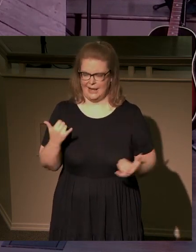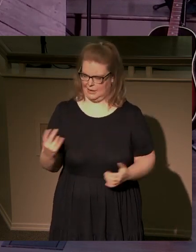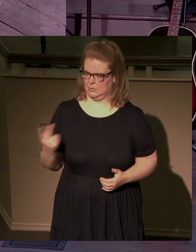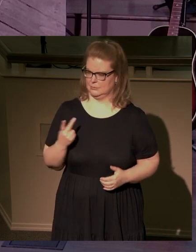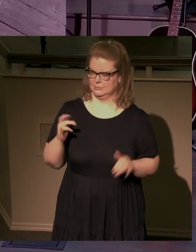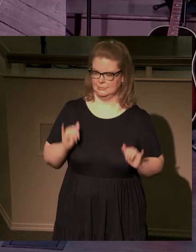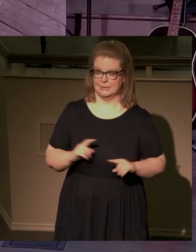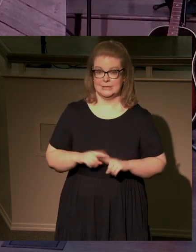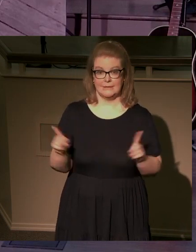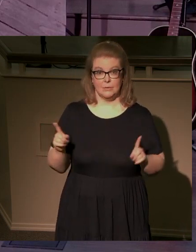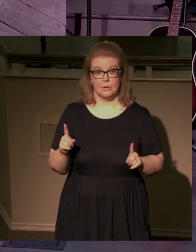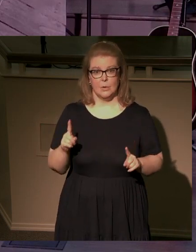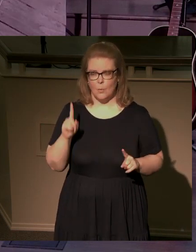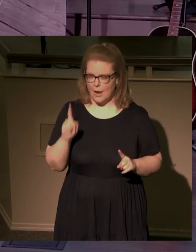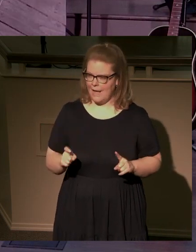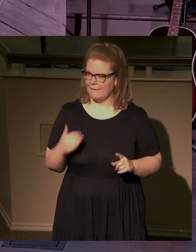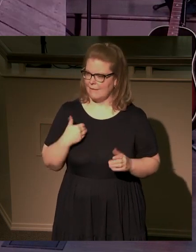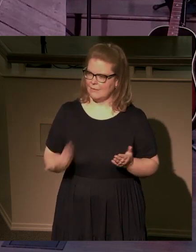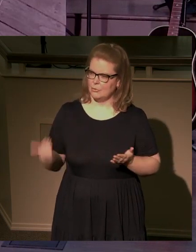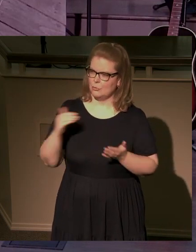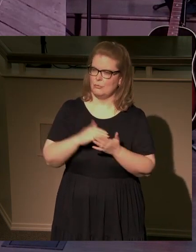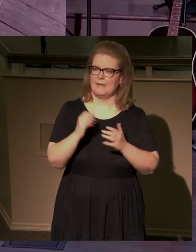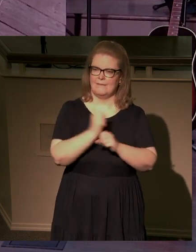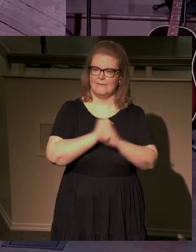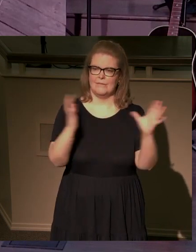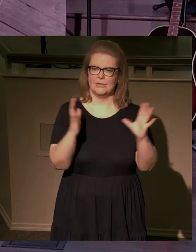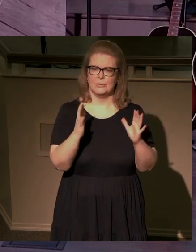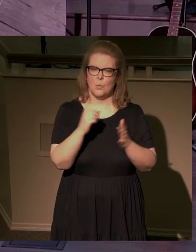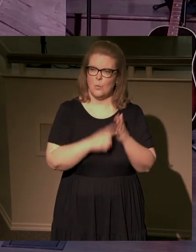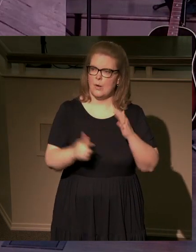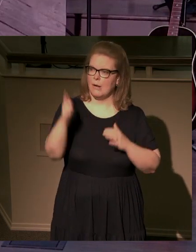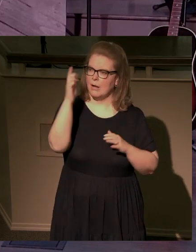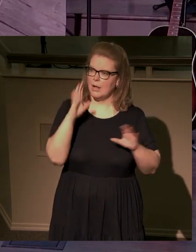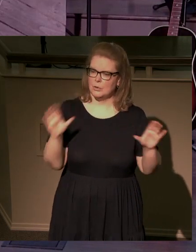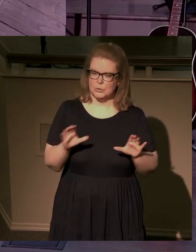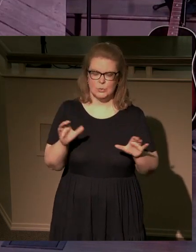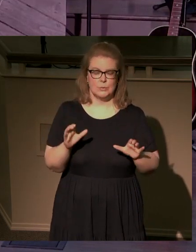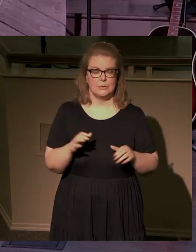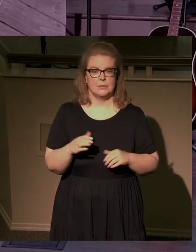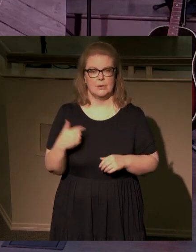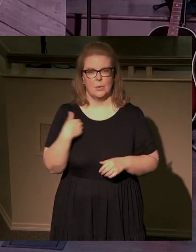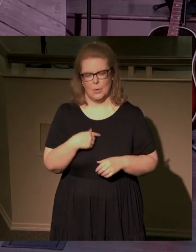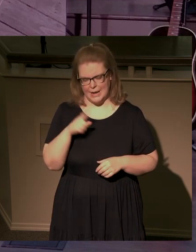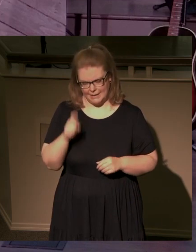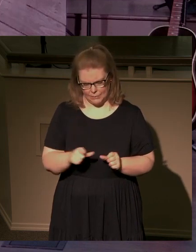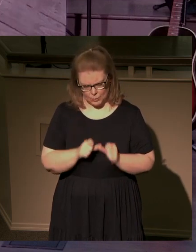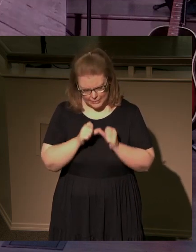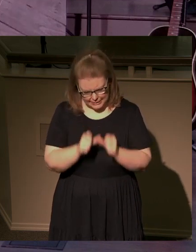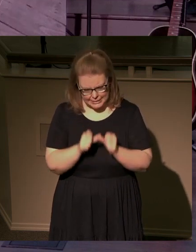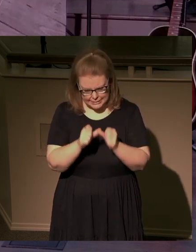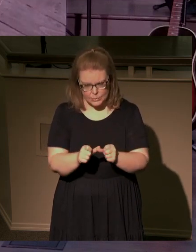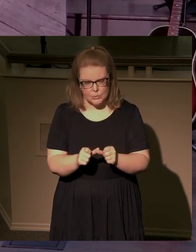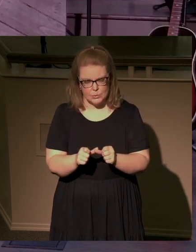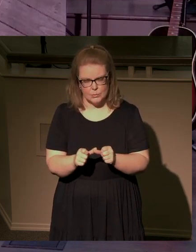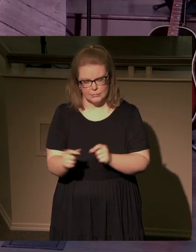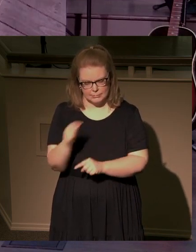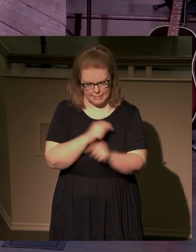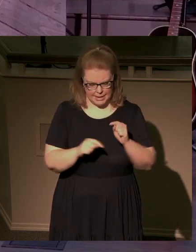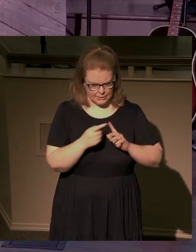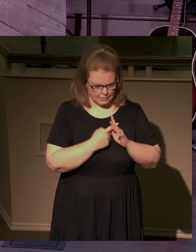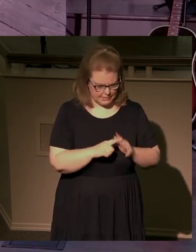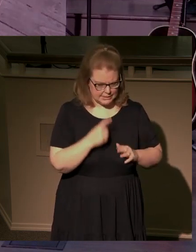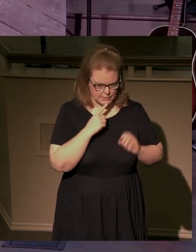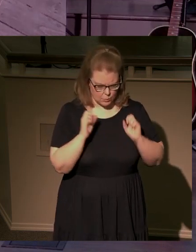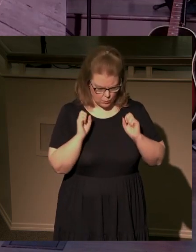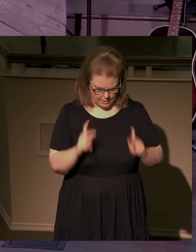what we have to do? We have to revision our future and where God is taking us. And we have to continually go back to the beginning. We have to say,